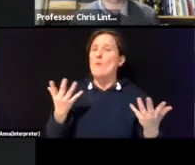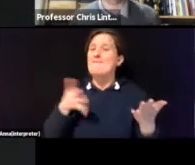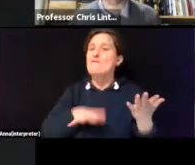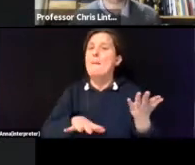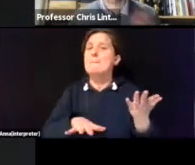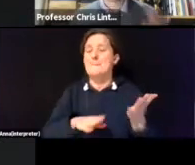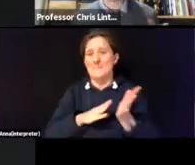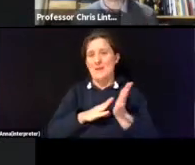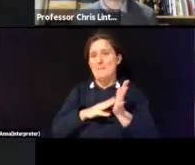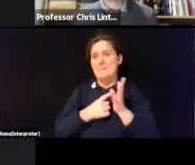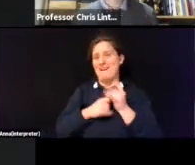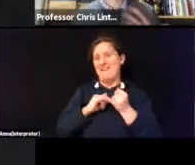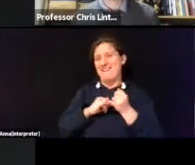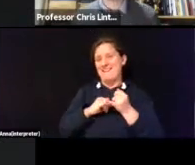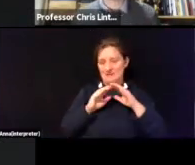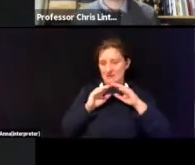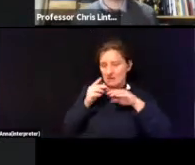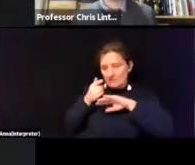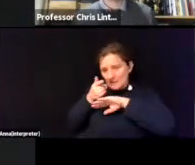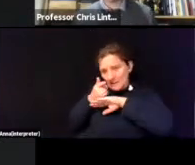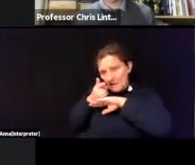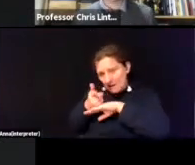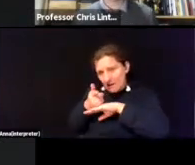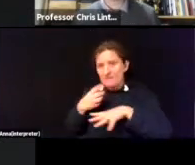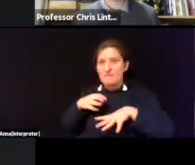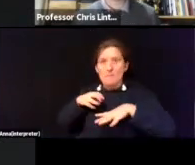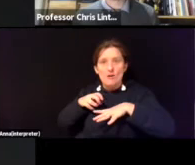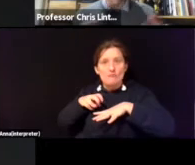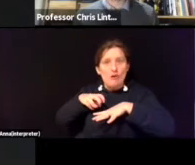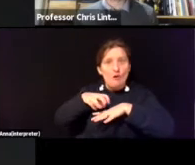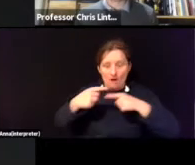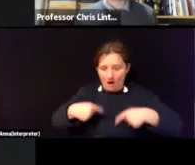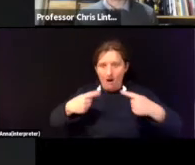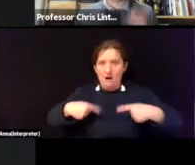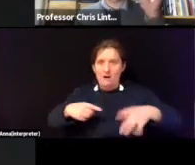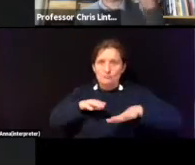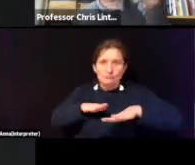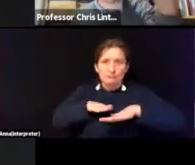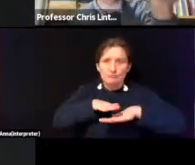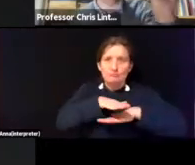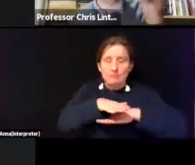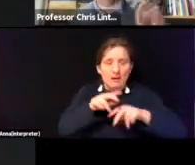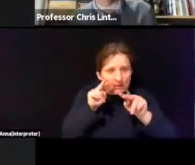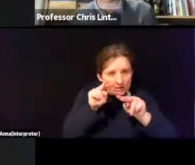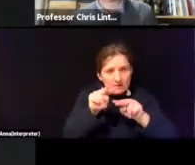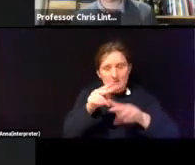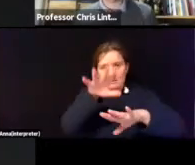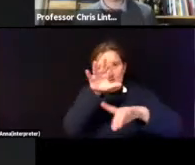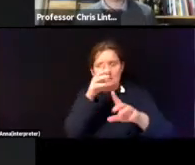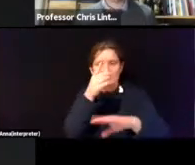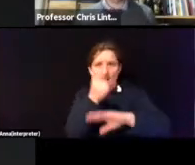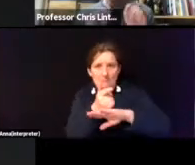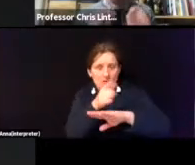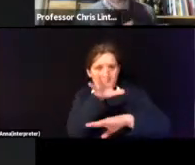surface of Mars, taken by NASA's Curiosity rover 7 years ago now, 80 minutes after sunset. And that dot in the